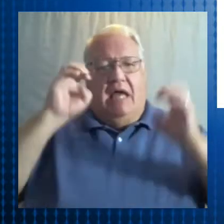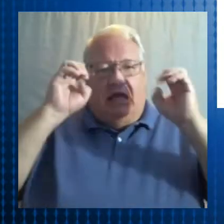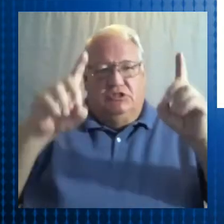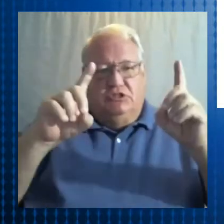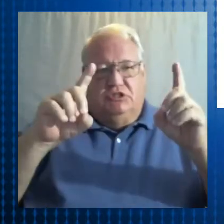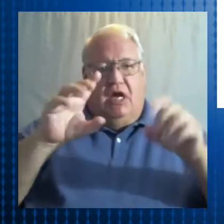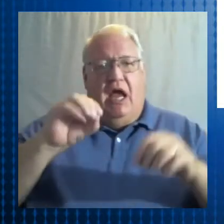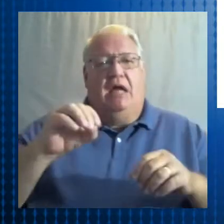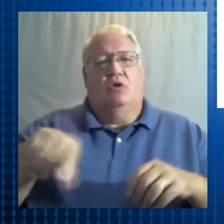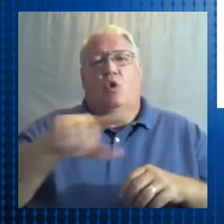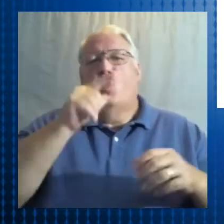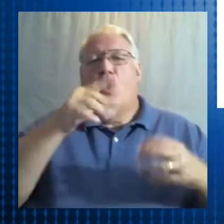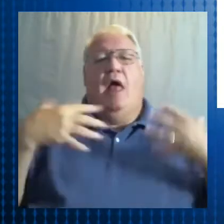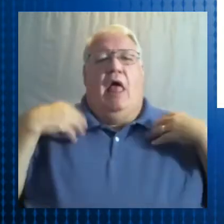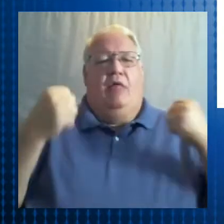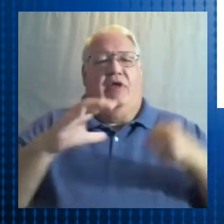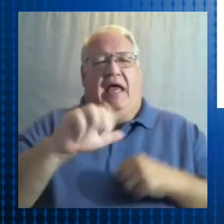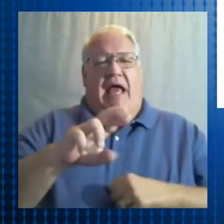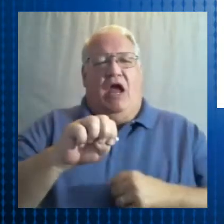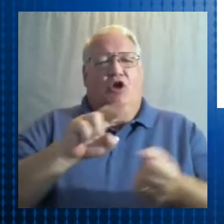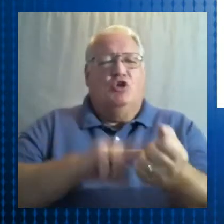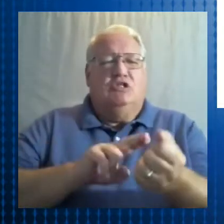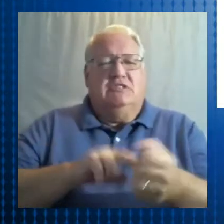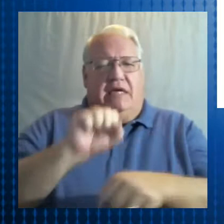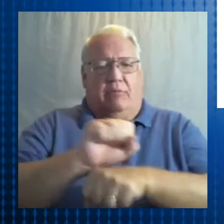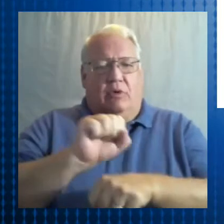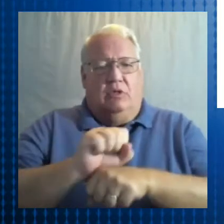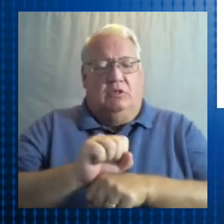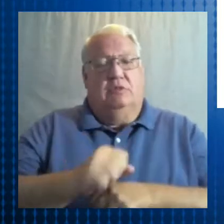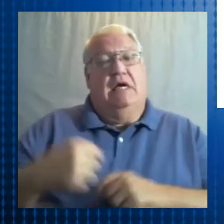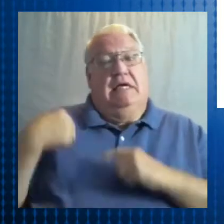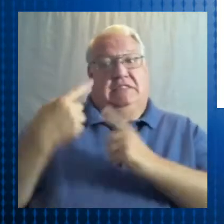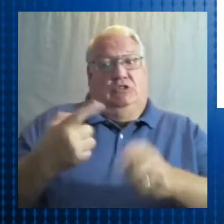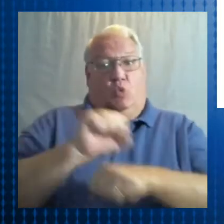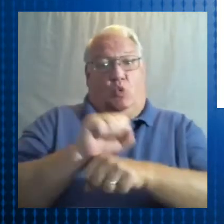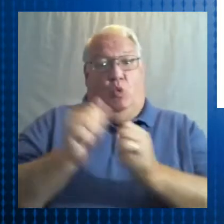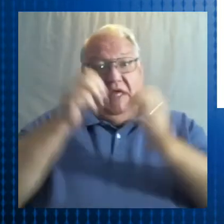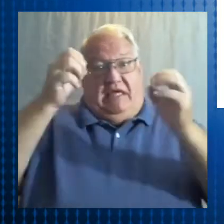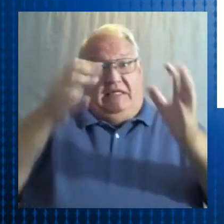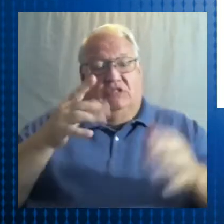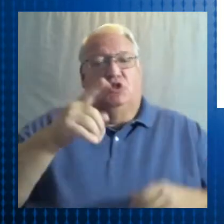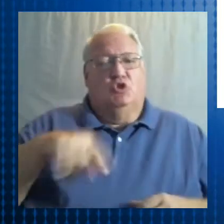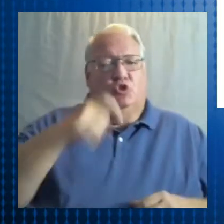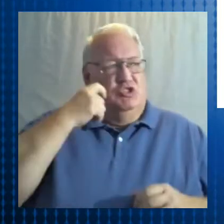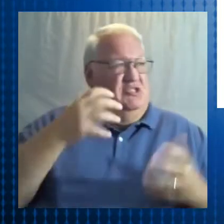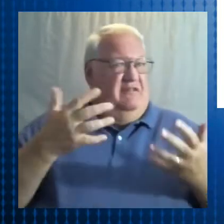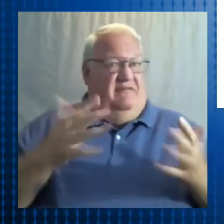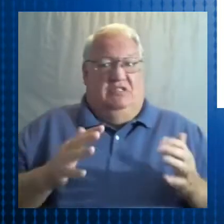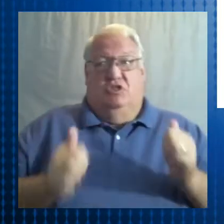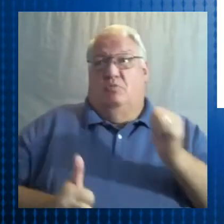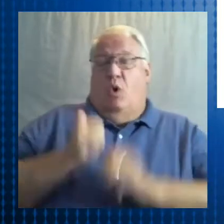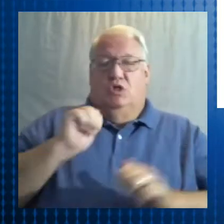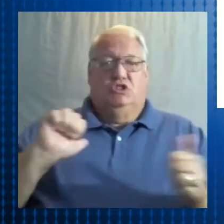employees. Of the 87 plus years that we've been serving educators, you all have just finished probably the most